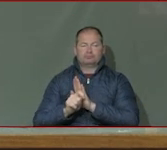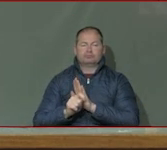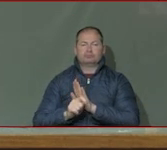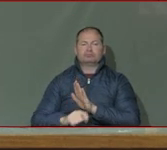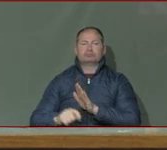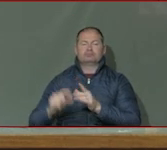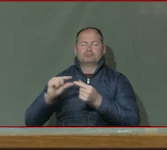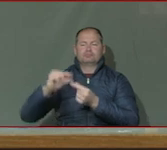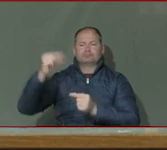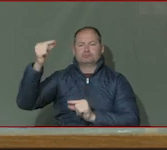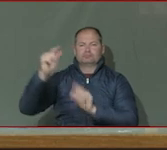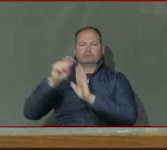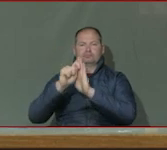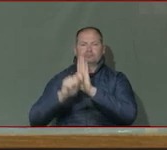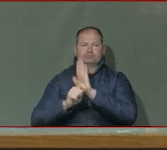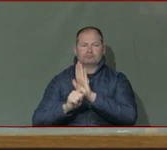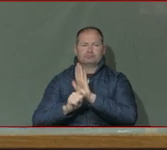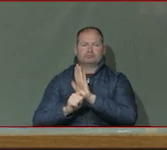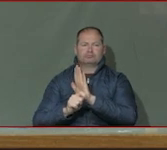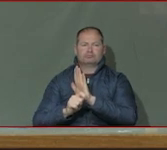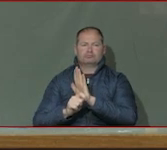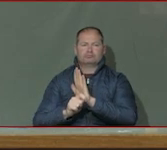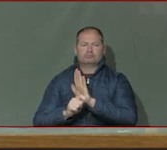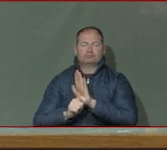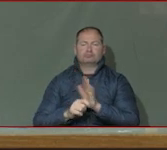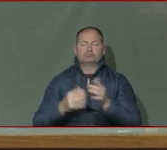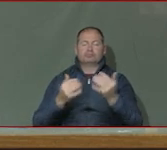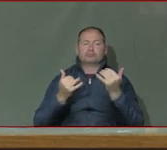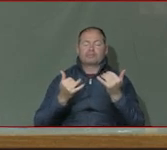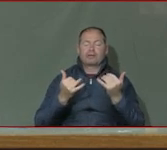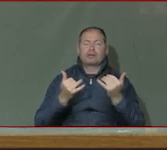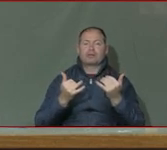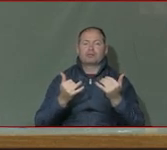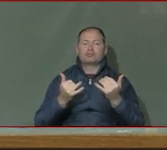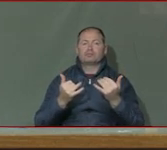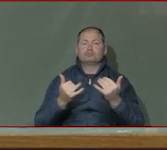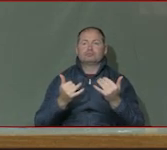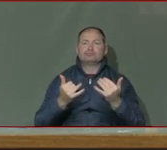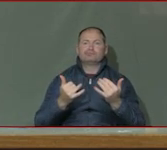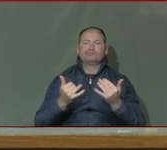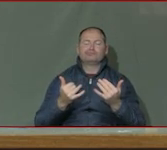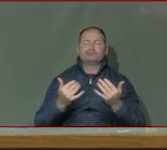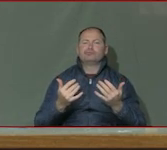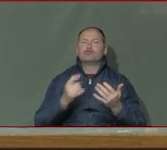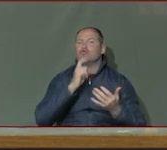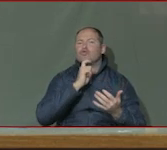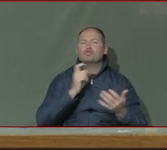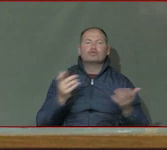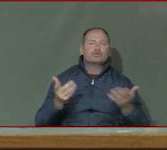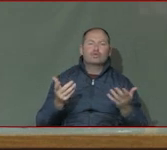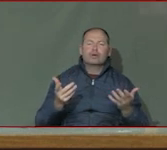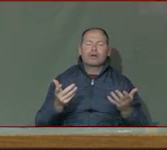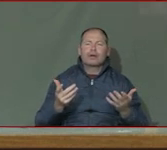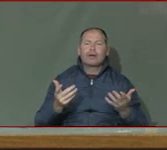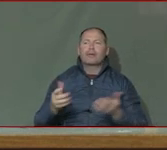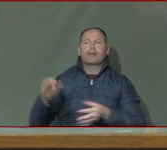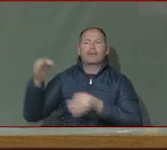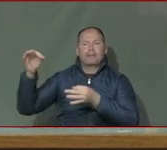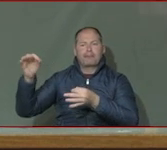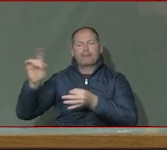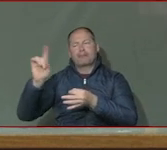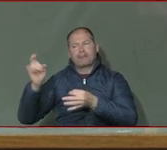genotype. Where do I get this information from? It's in the question paper. I'm not using my intelligence. I'm just using the question